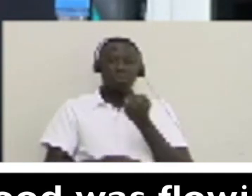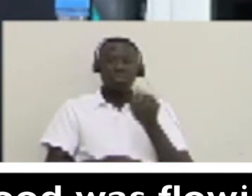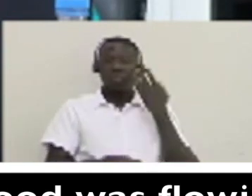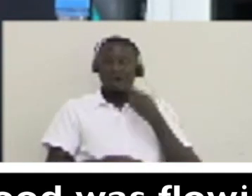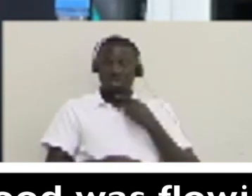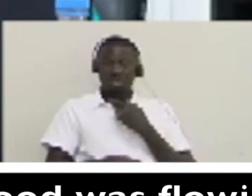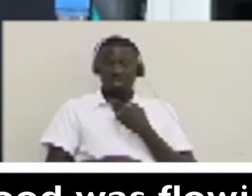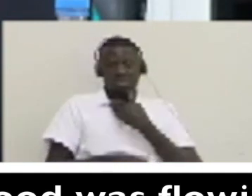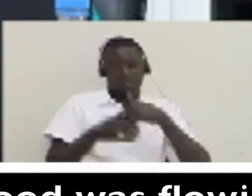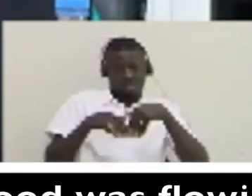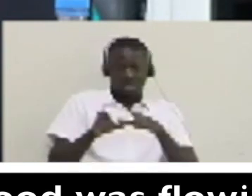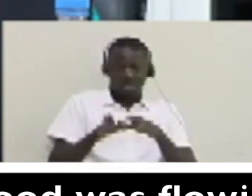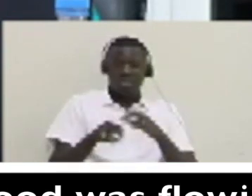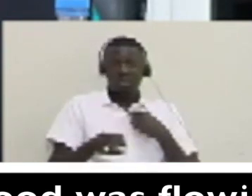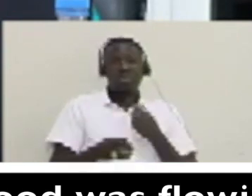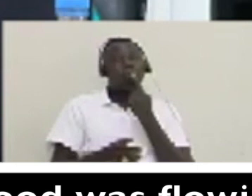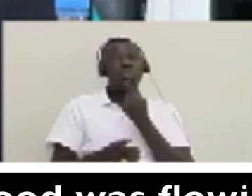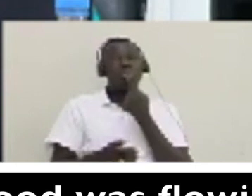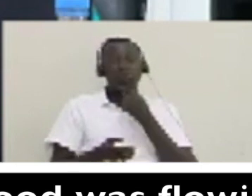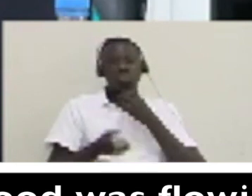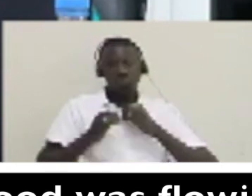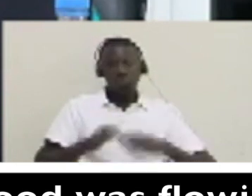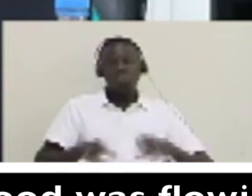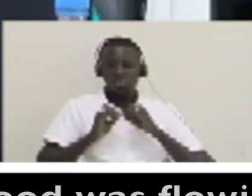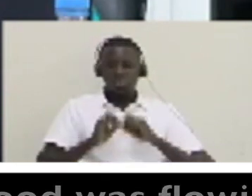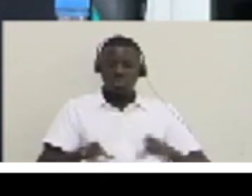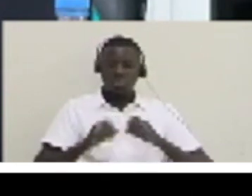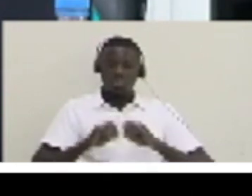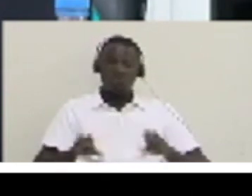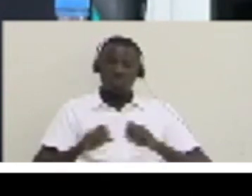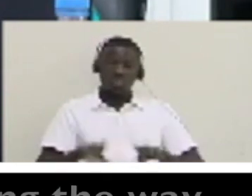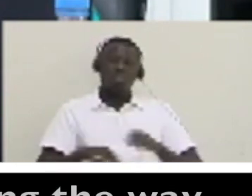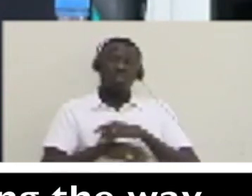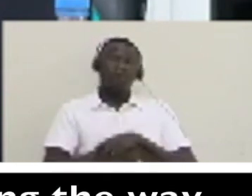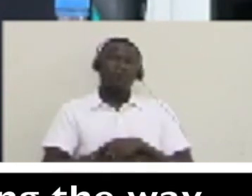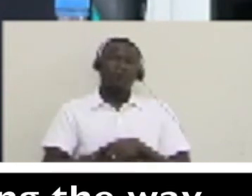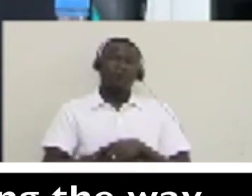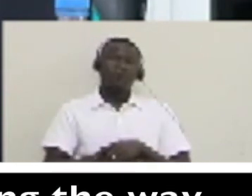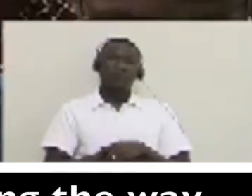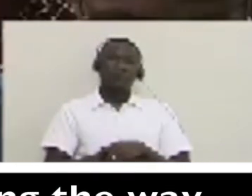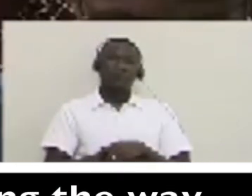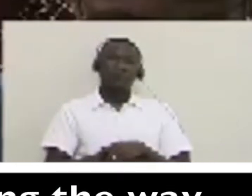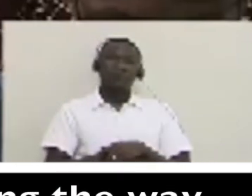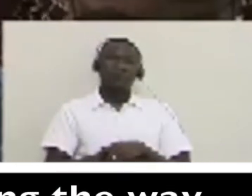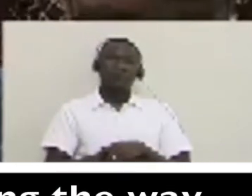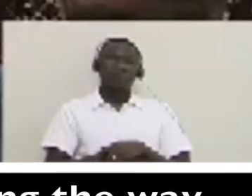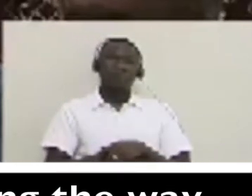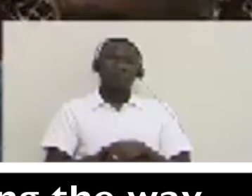he released me, blood was flowing. Same bita kan